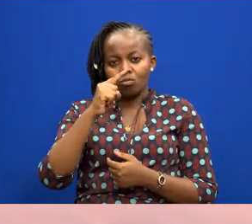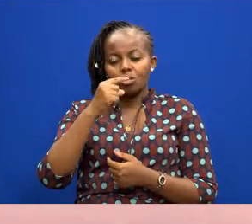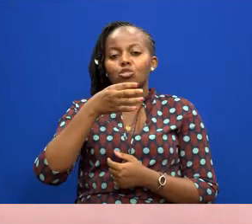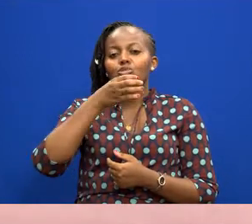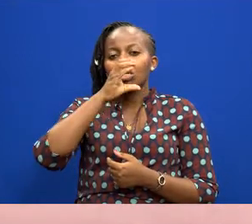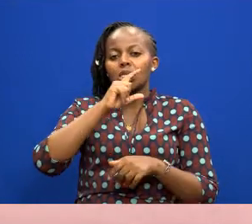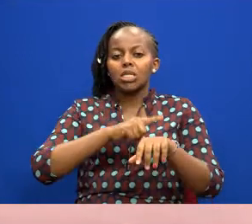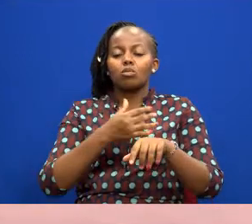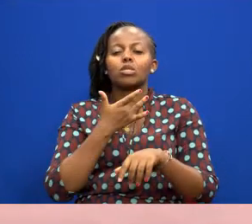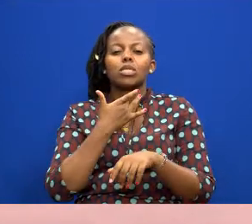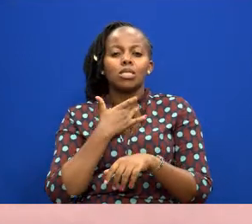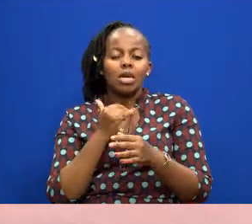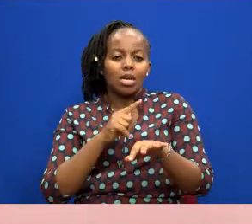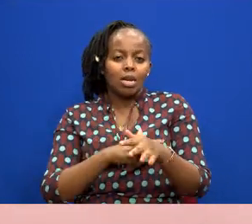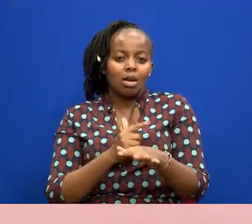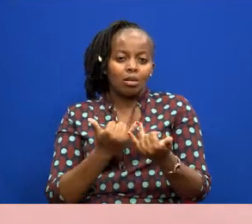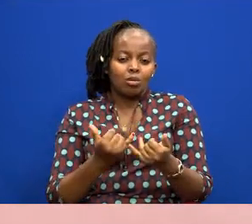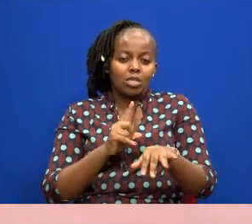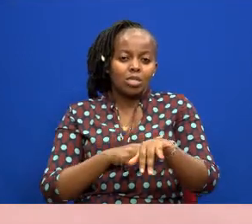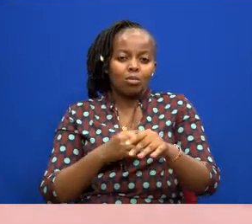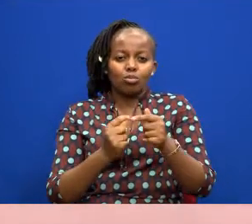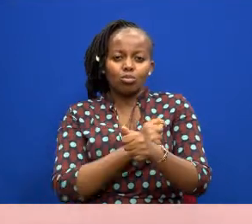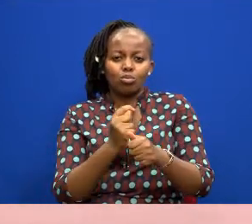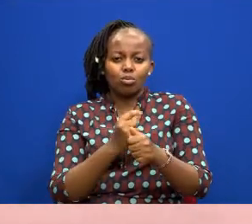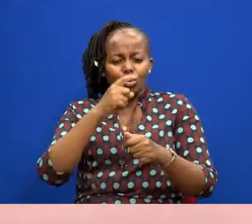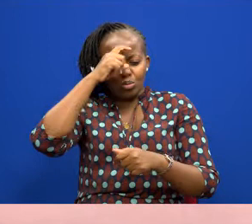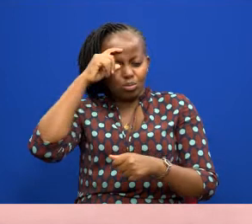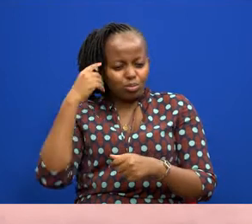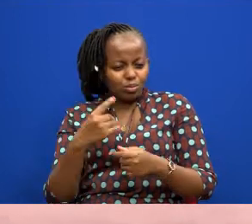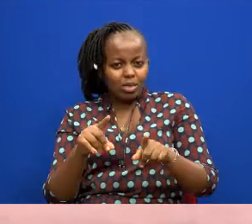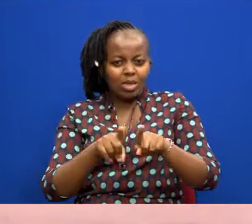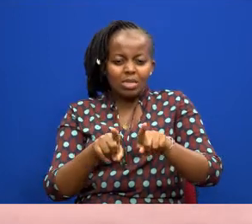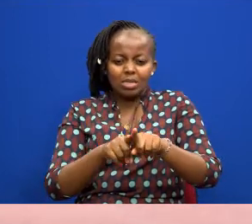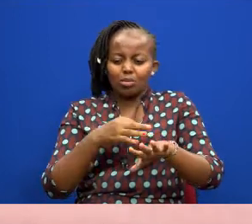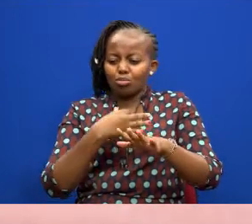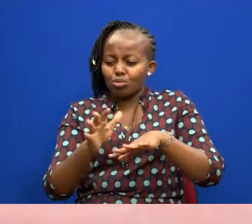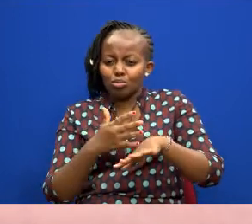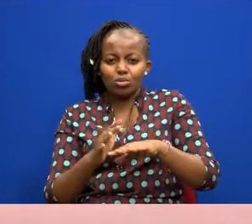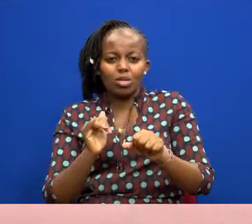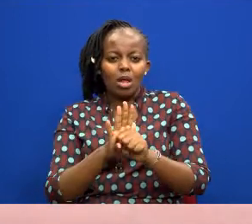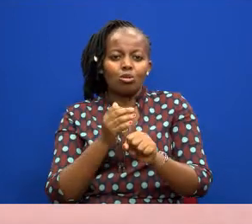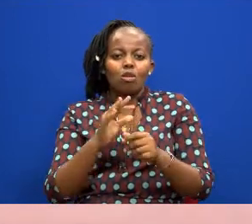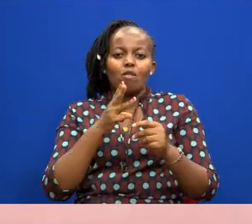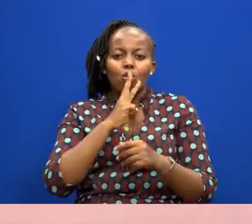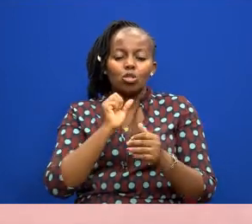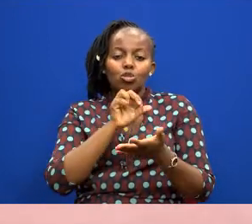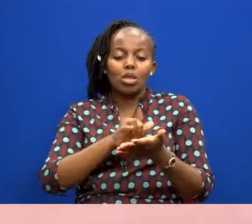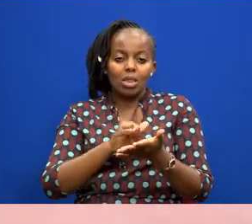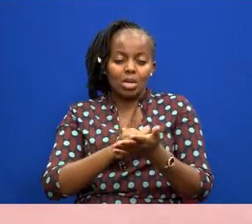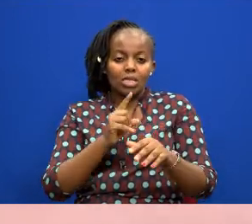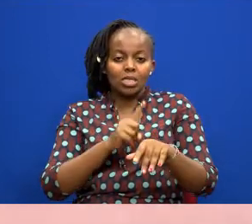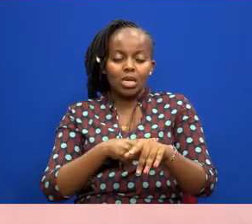rehydration. Most of us, when we train, we sweat, we lose a lot of water, and we need to rehydrate ndio bado to